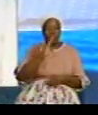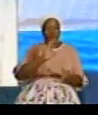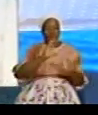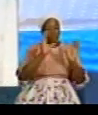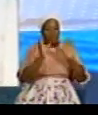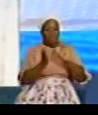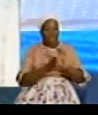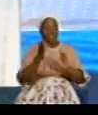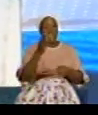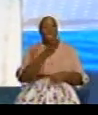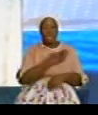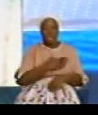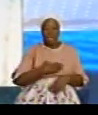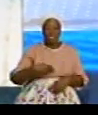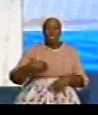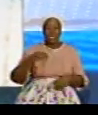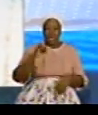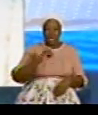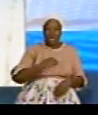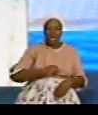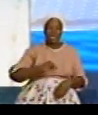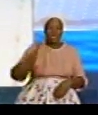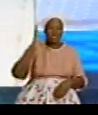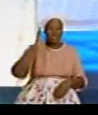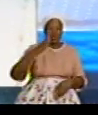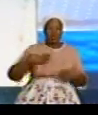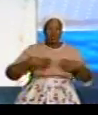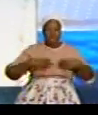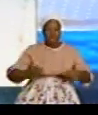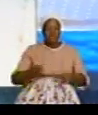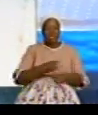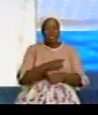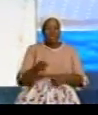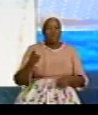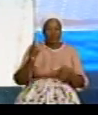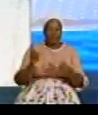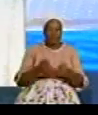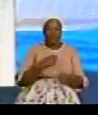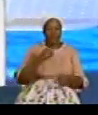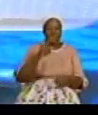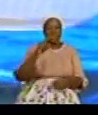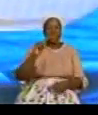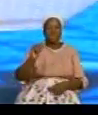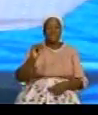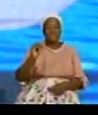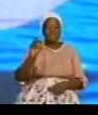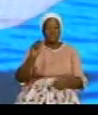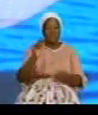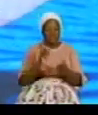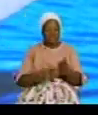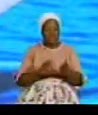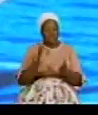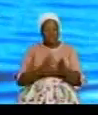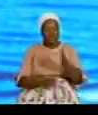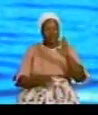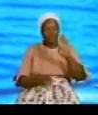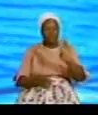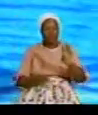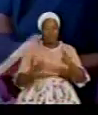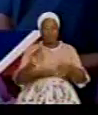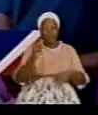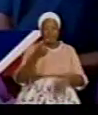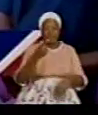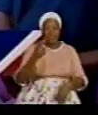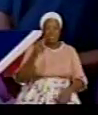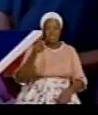I should heal them. In 1 Timothy chapter 4, reading from verse 1.